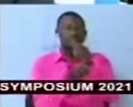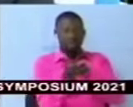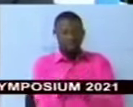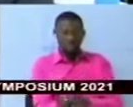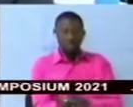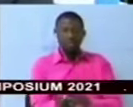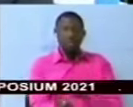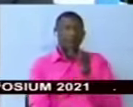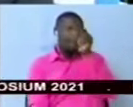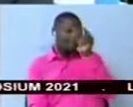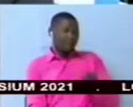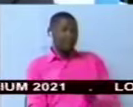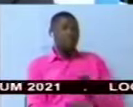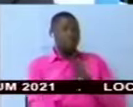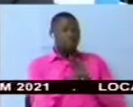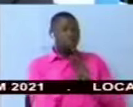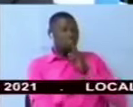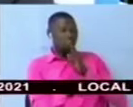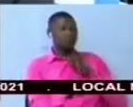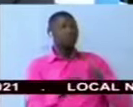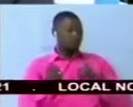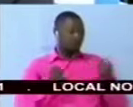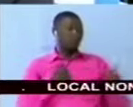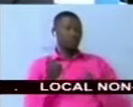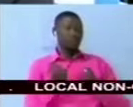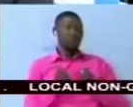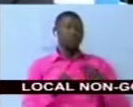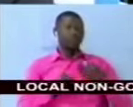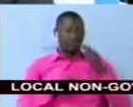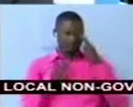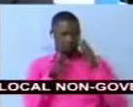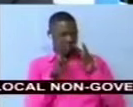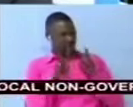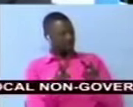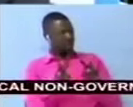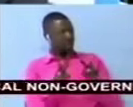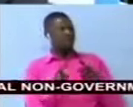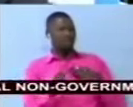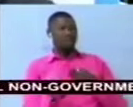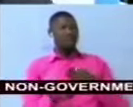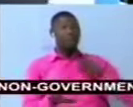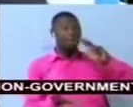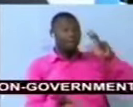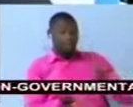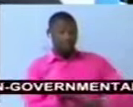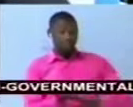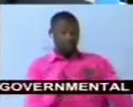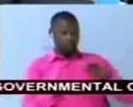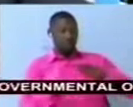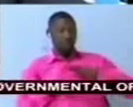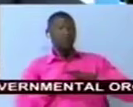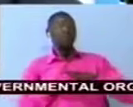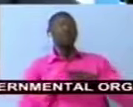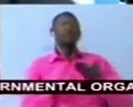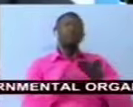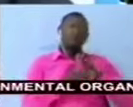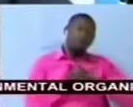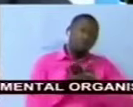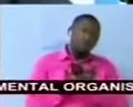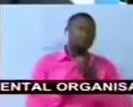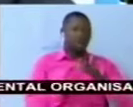applicant who is a victim upon consideration of the evidence received or